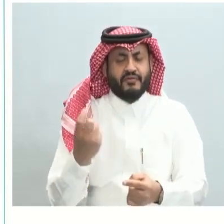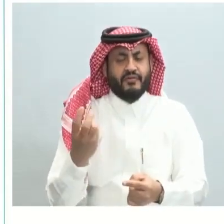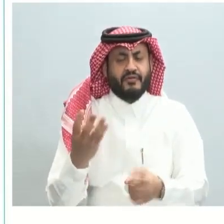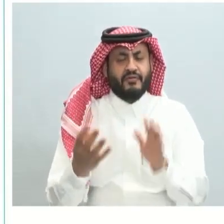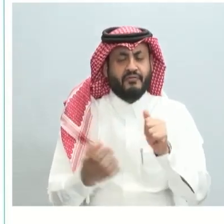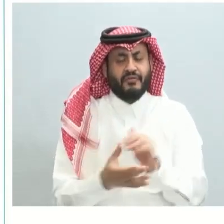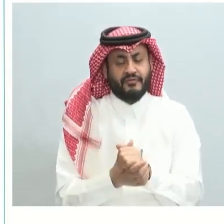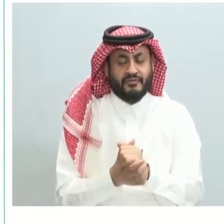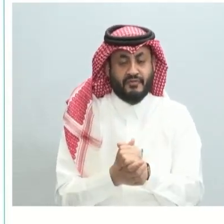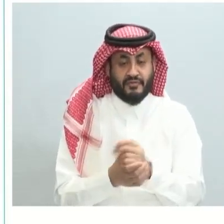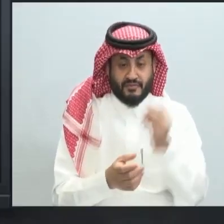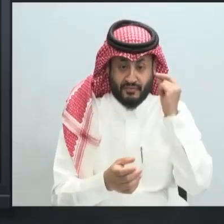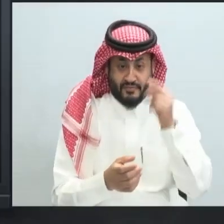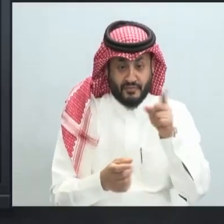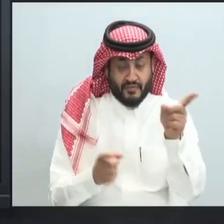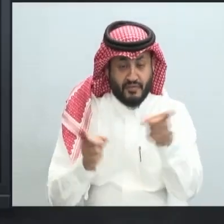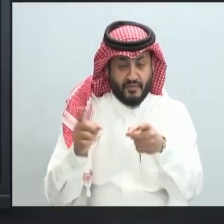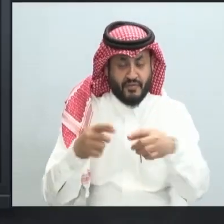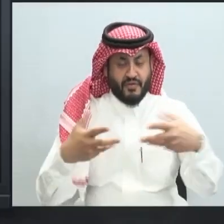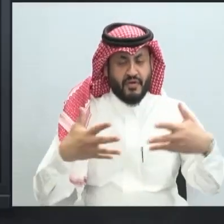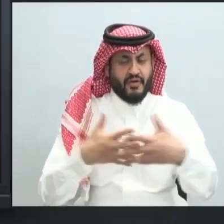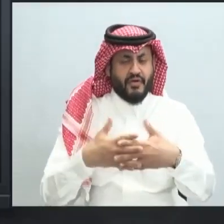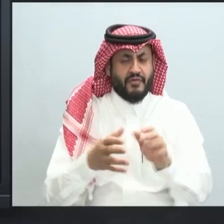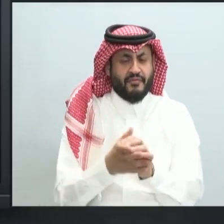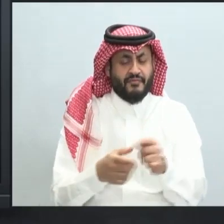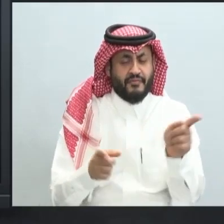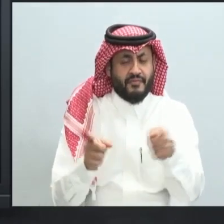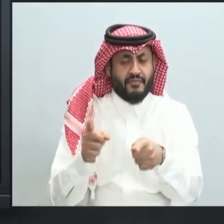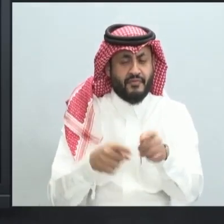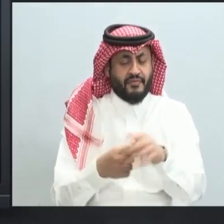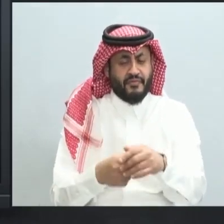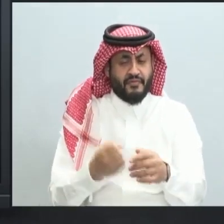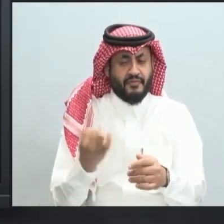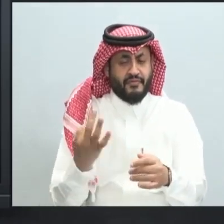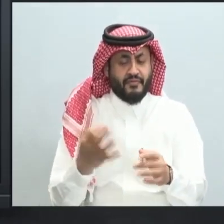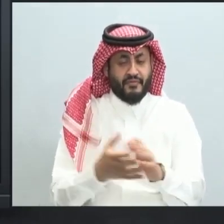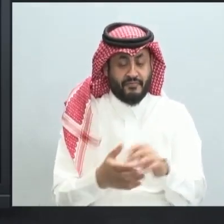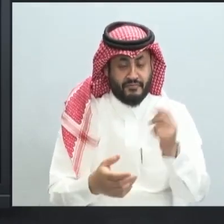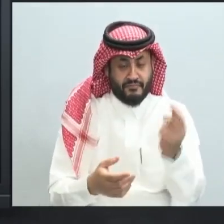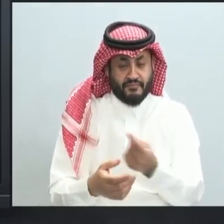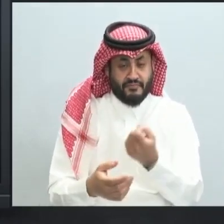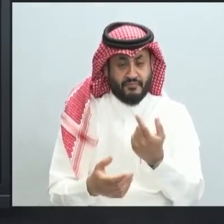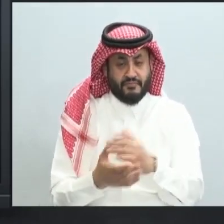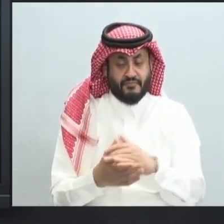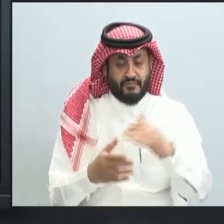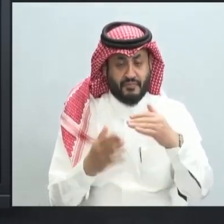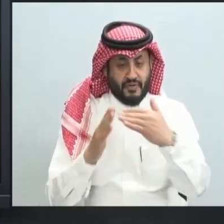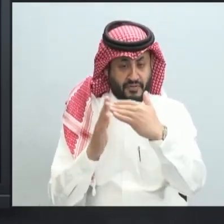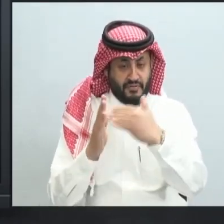so you can draw lines between the numbers in a perfect order from 40